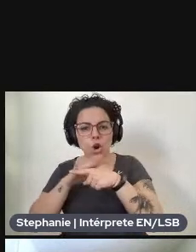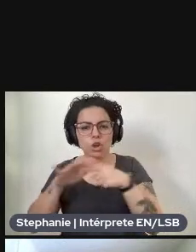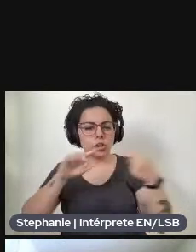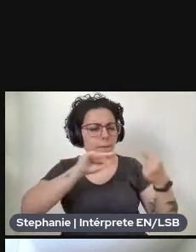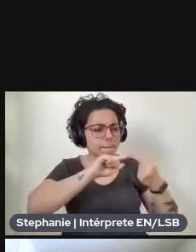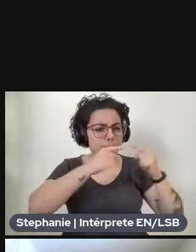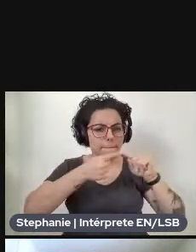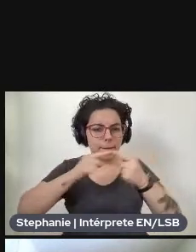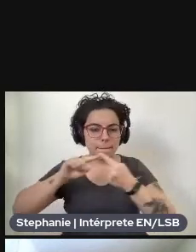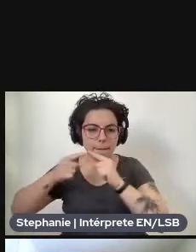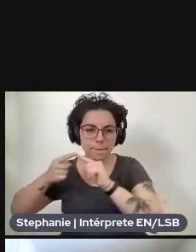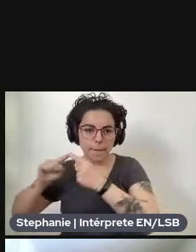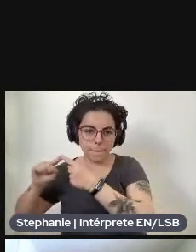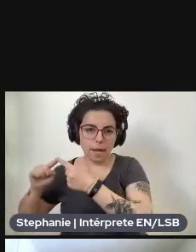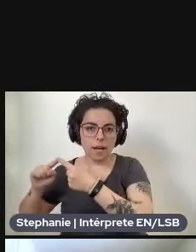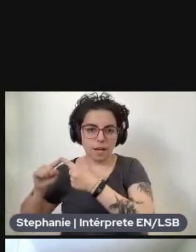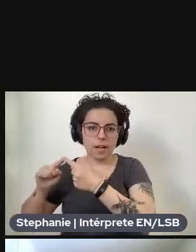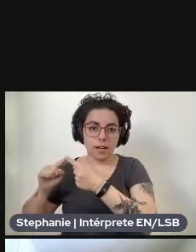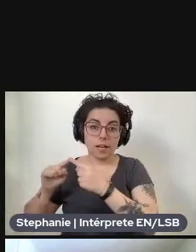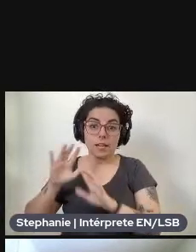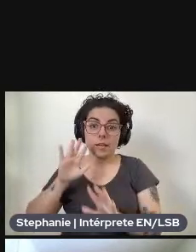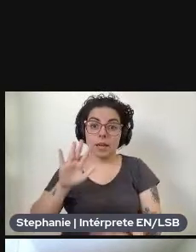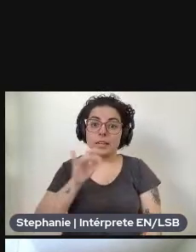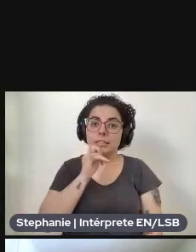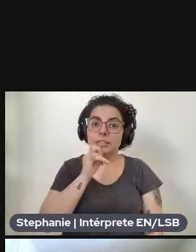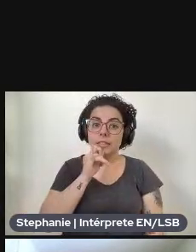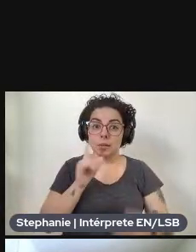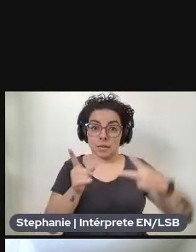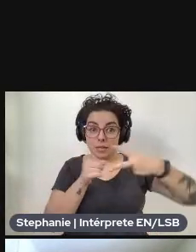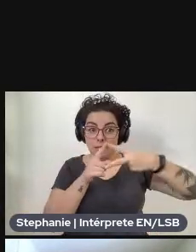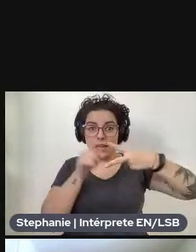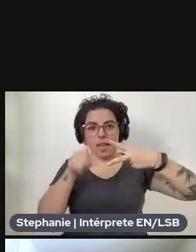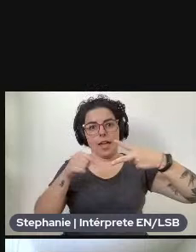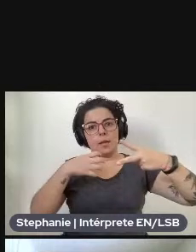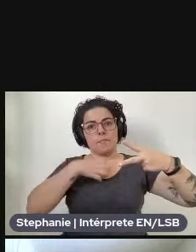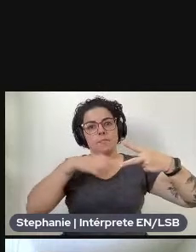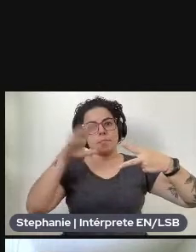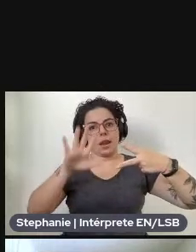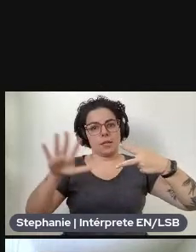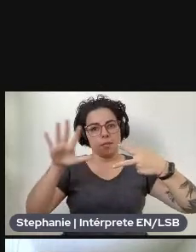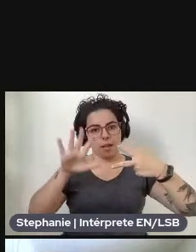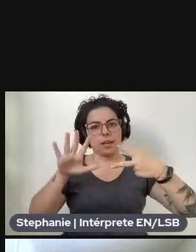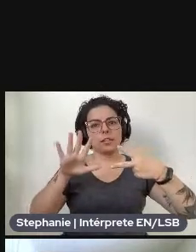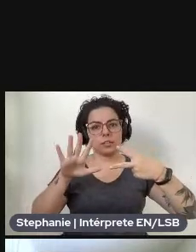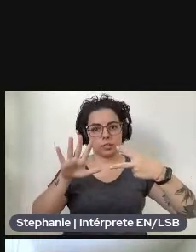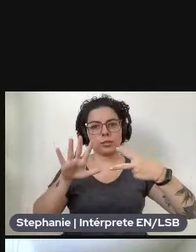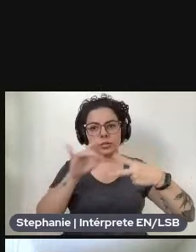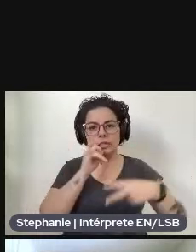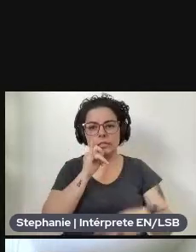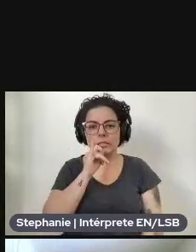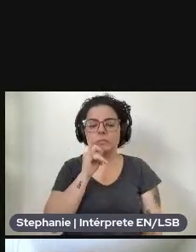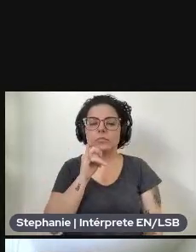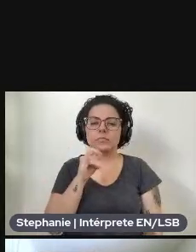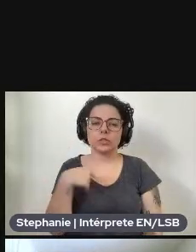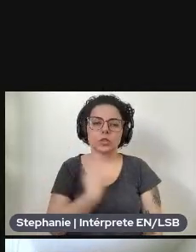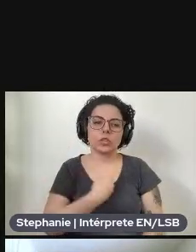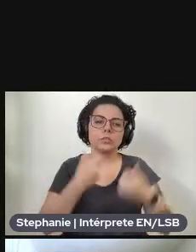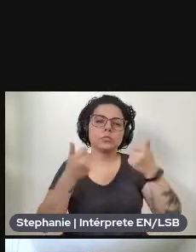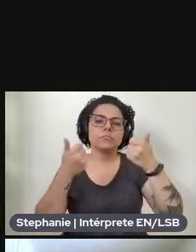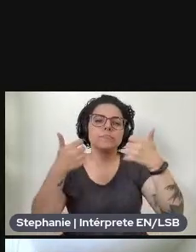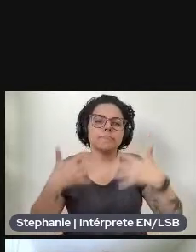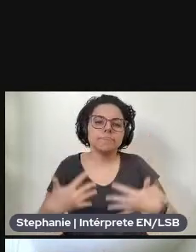not syntax, but pragmatics, okay? And we are going to talk only